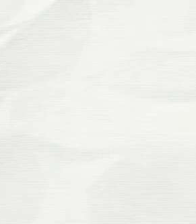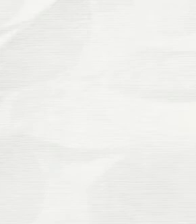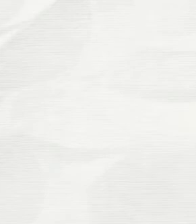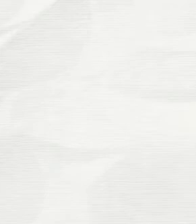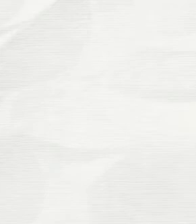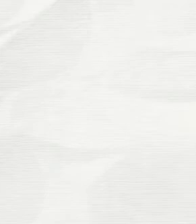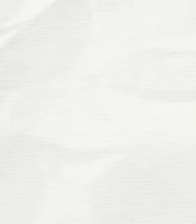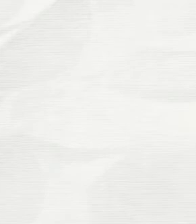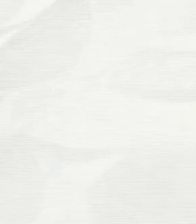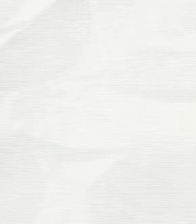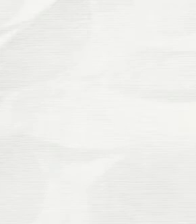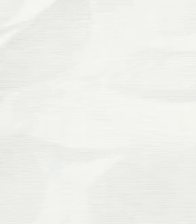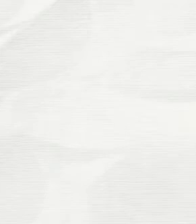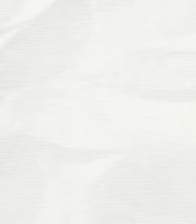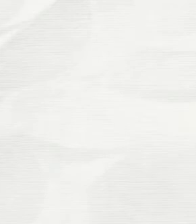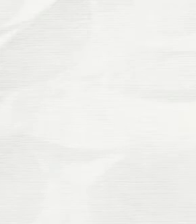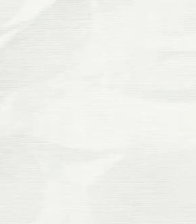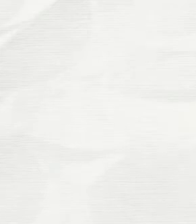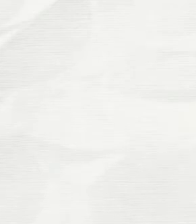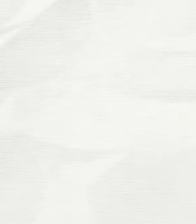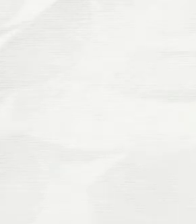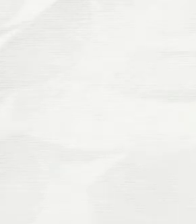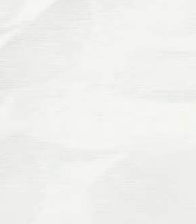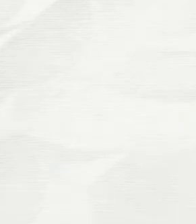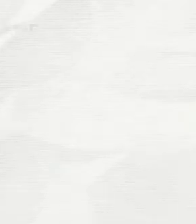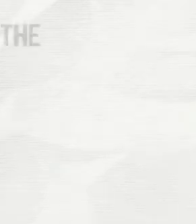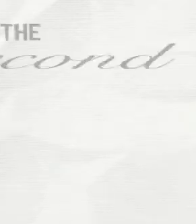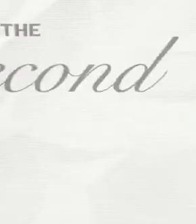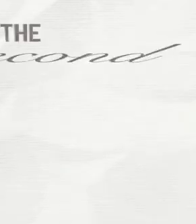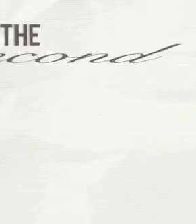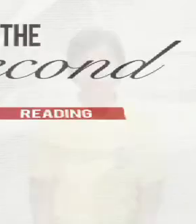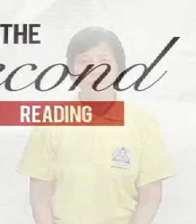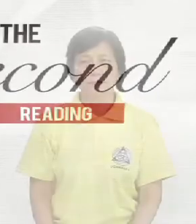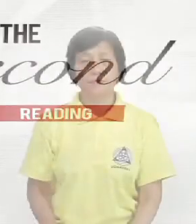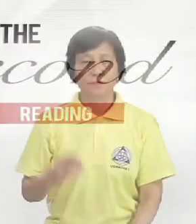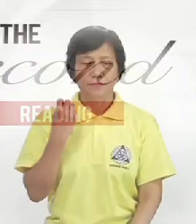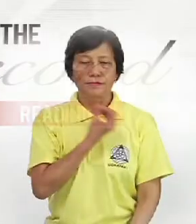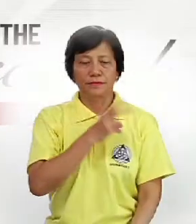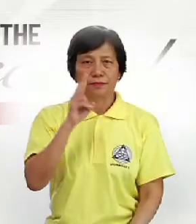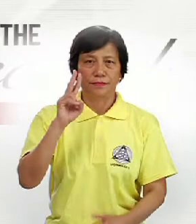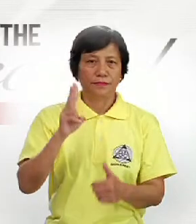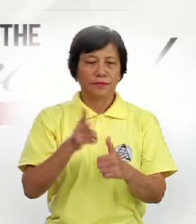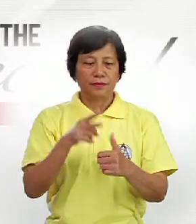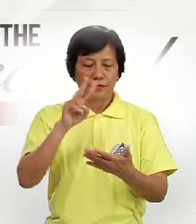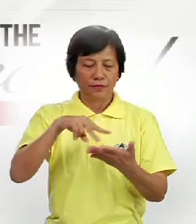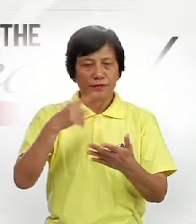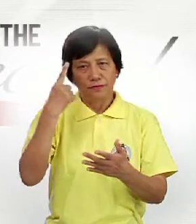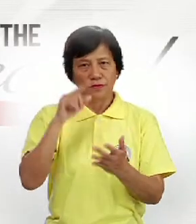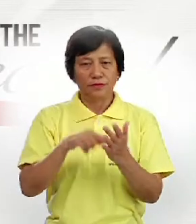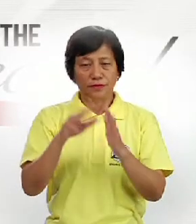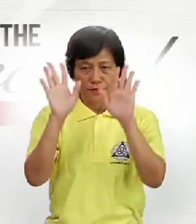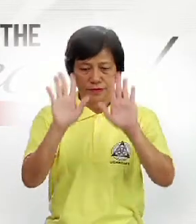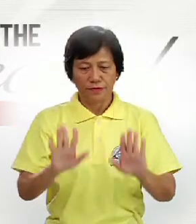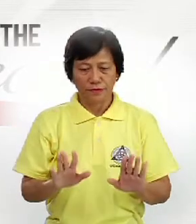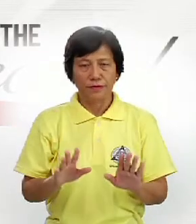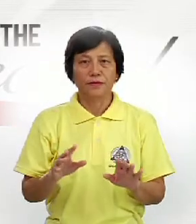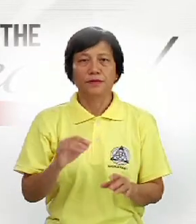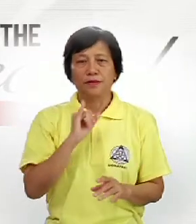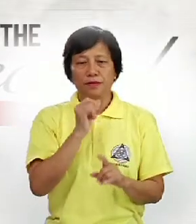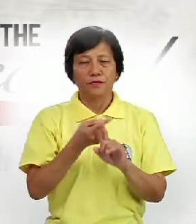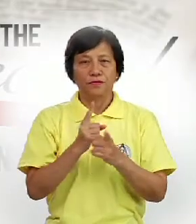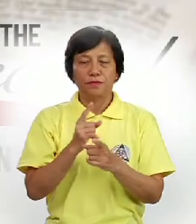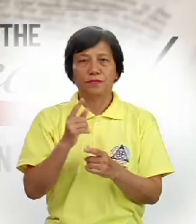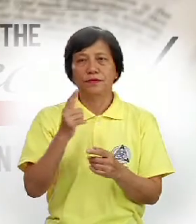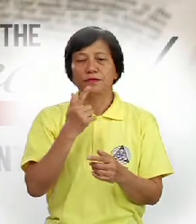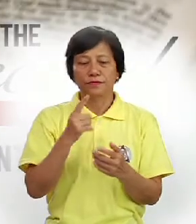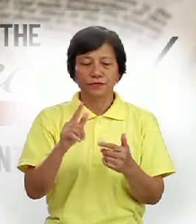The Word of the Lord. Our second reading for this Sunday is taken from the first letter